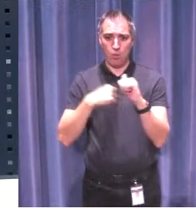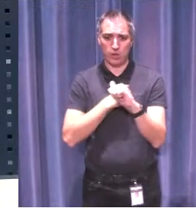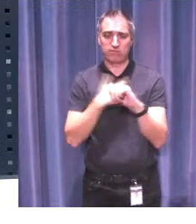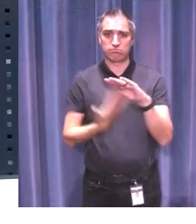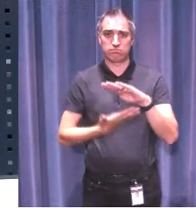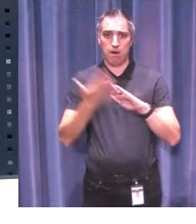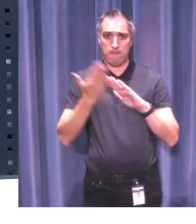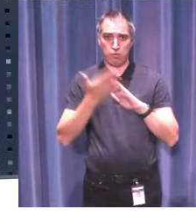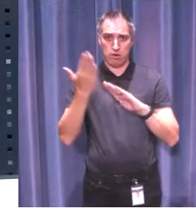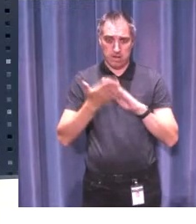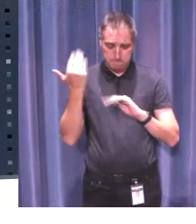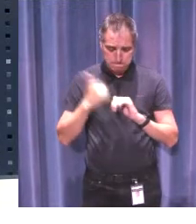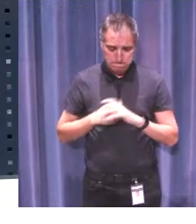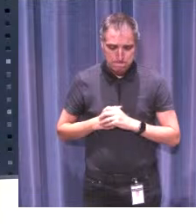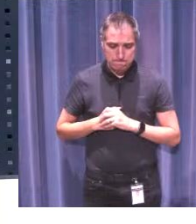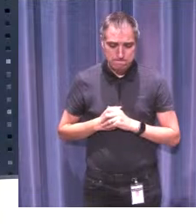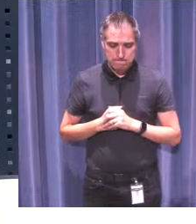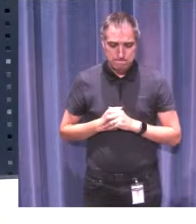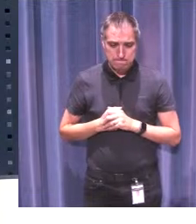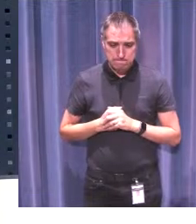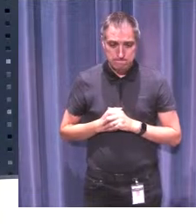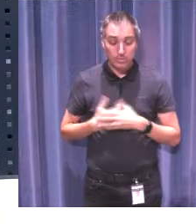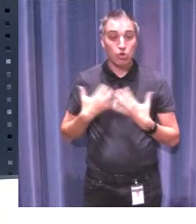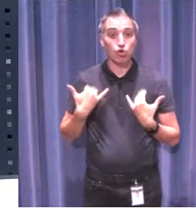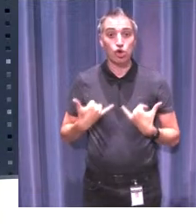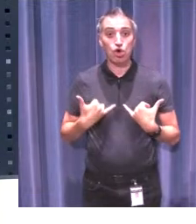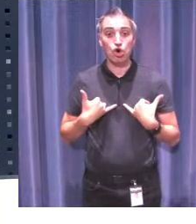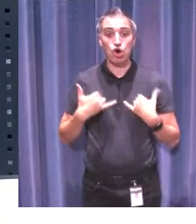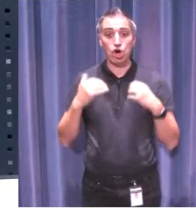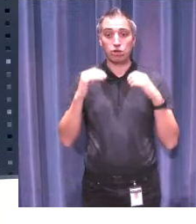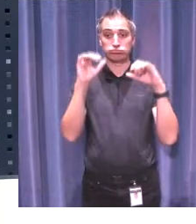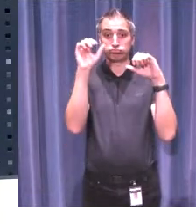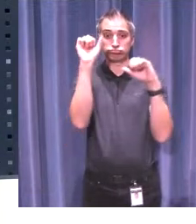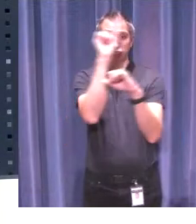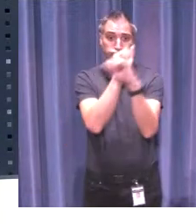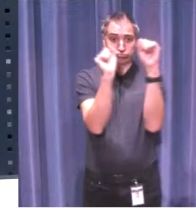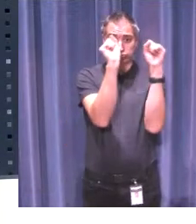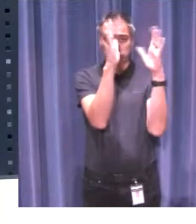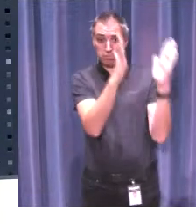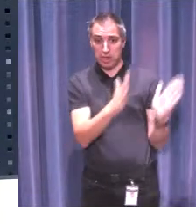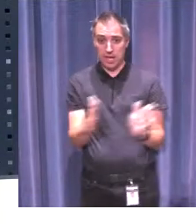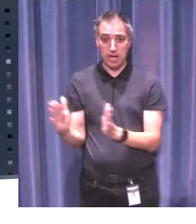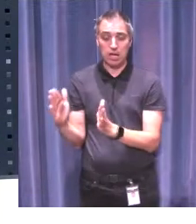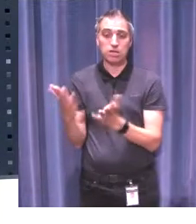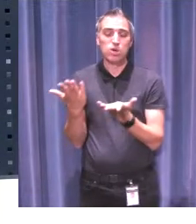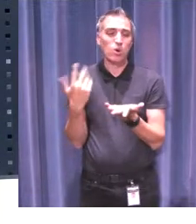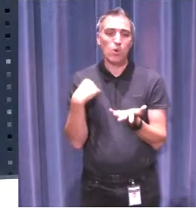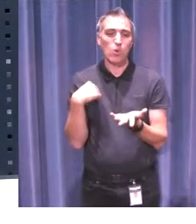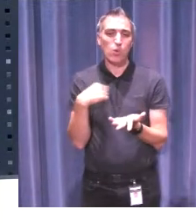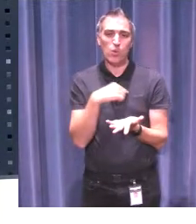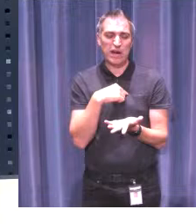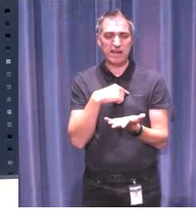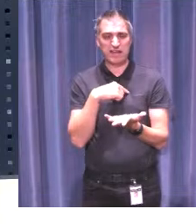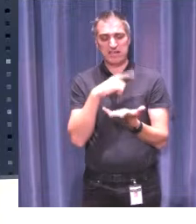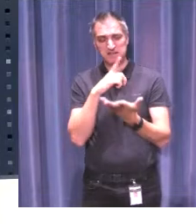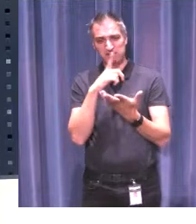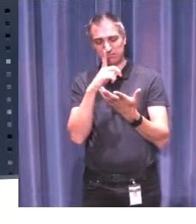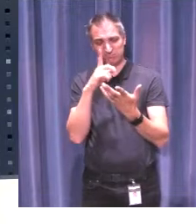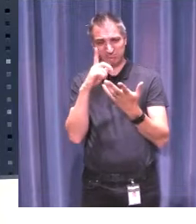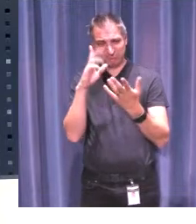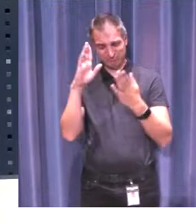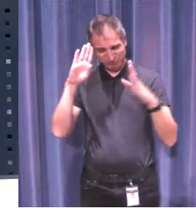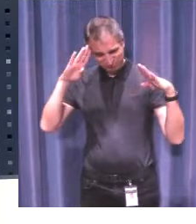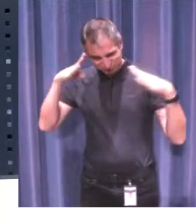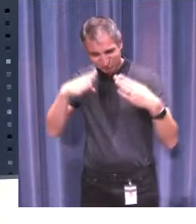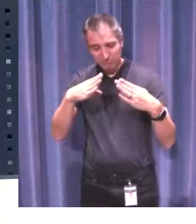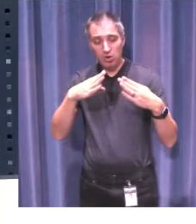So in the current strategic plan, we made a real effort around retention